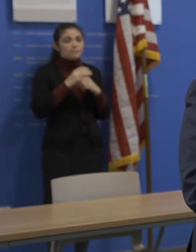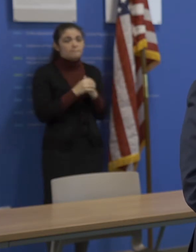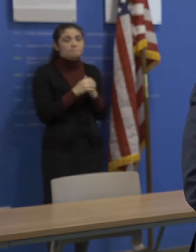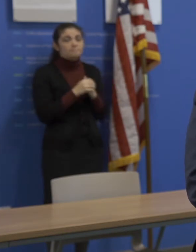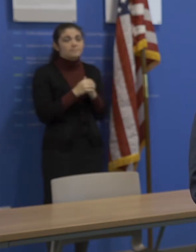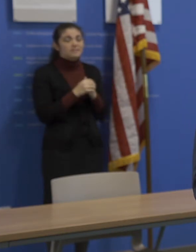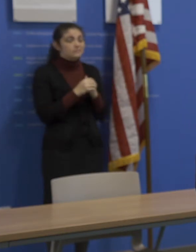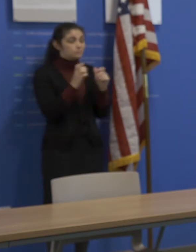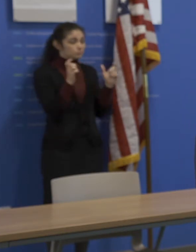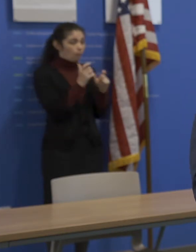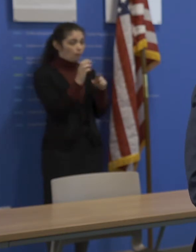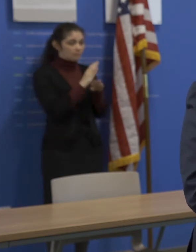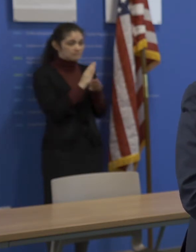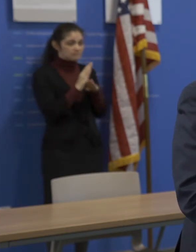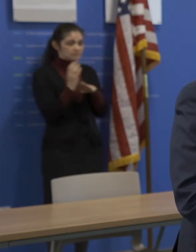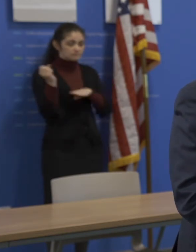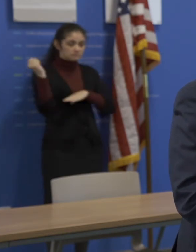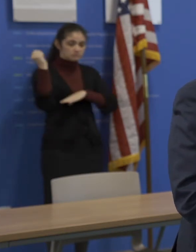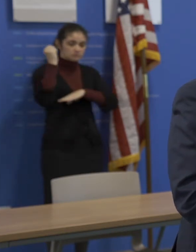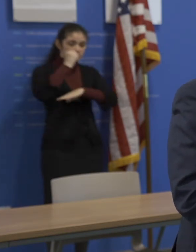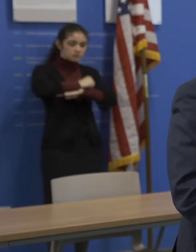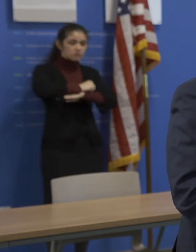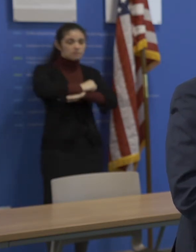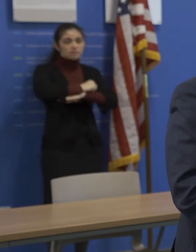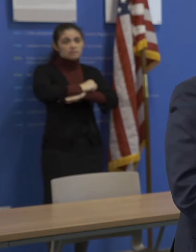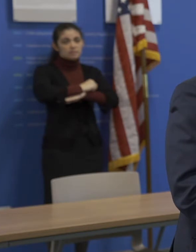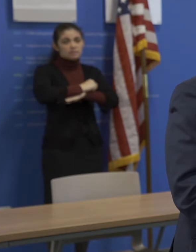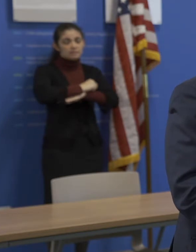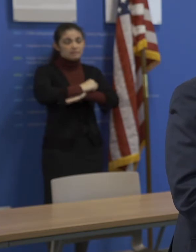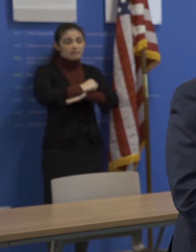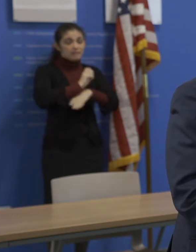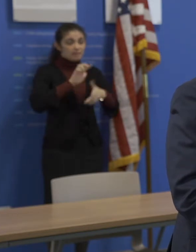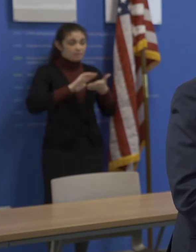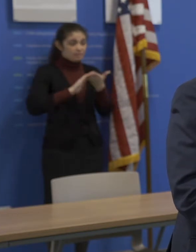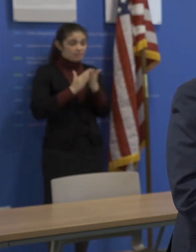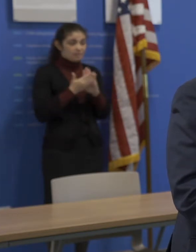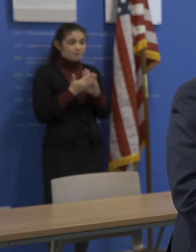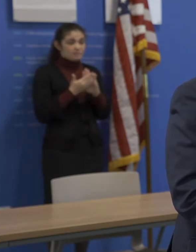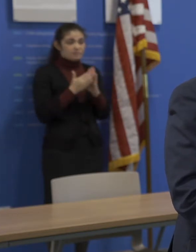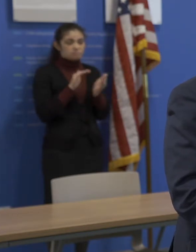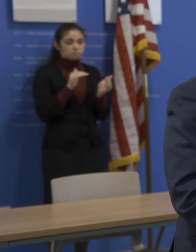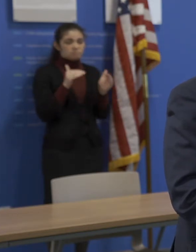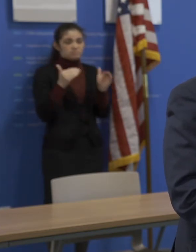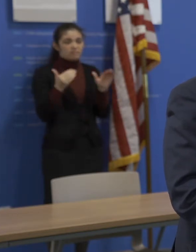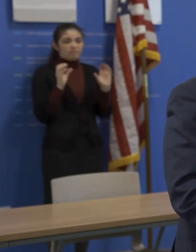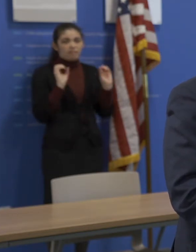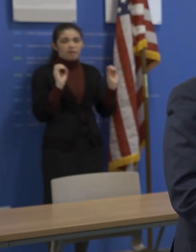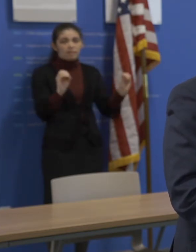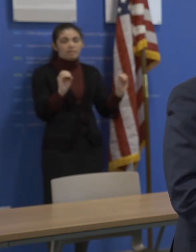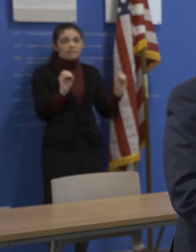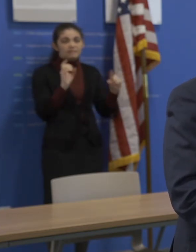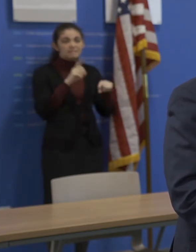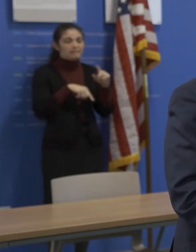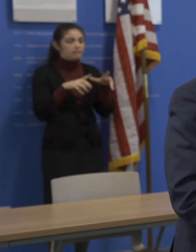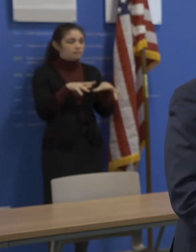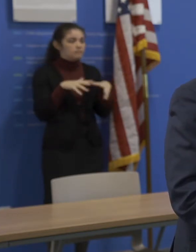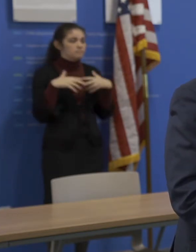When a small business closes, when small businesses die, it's almost impossible to revive